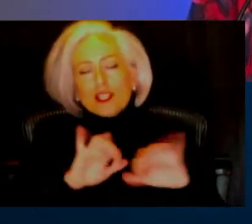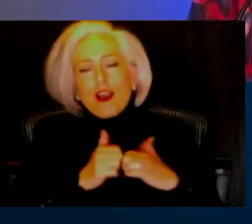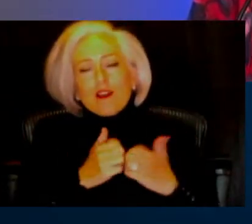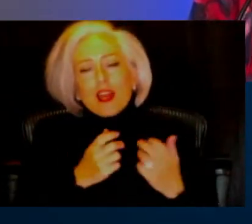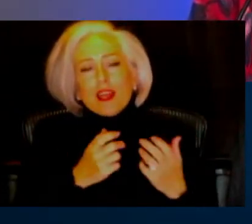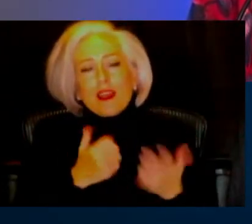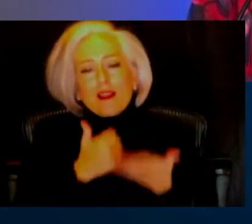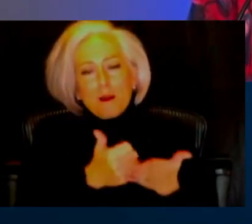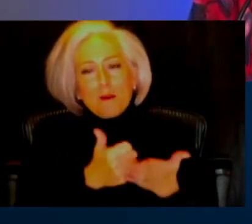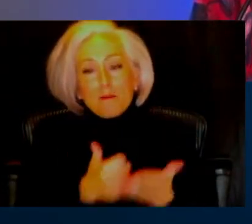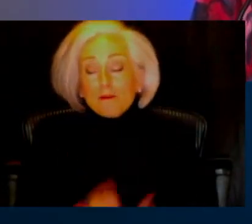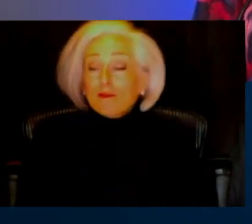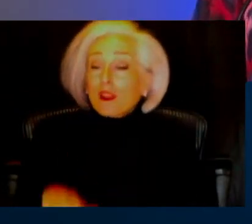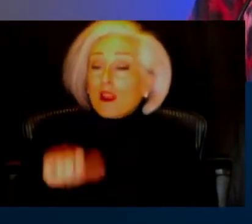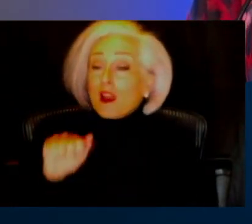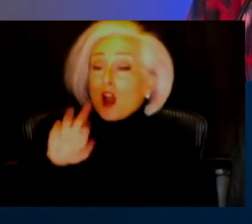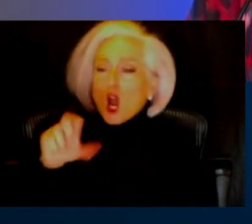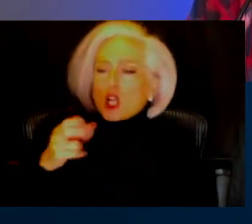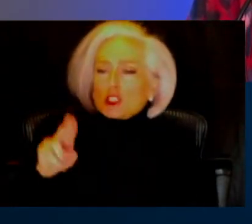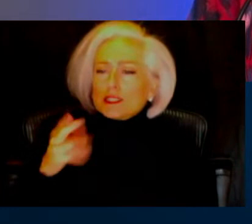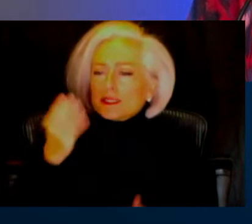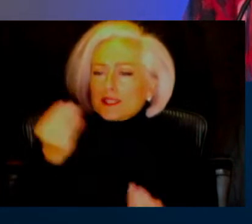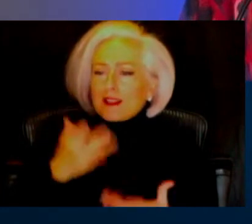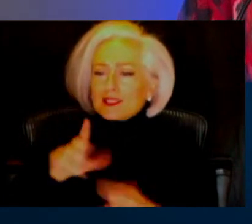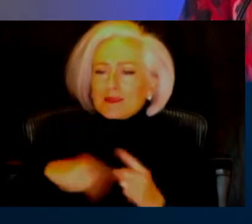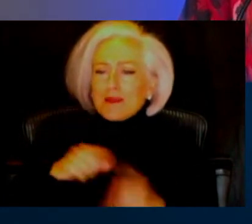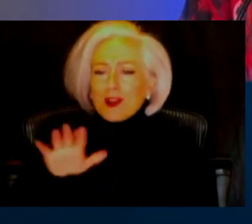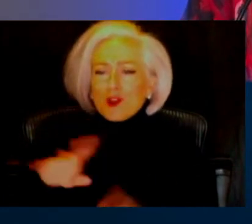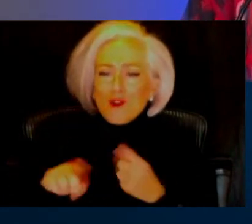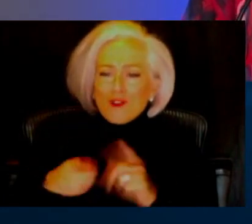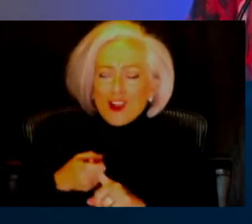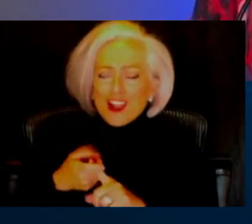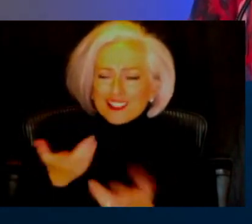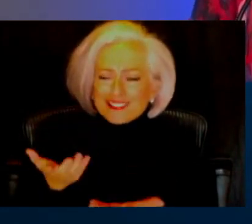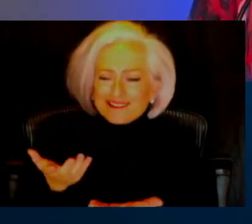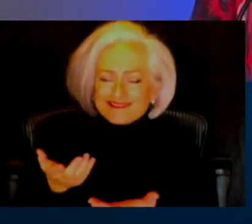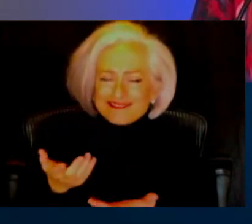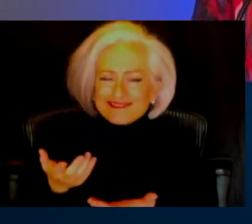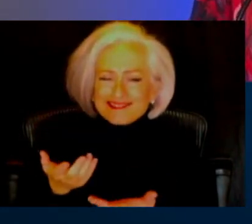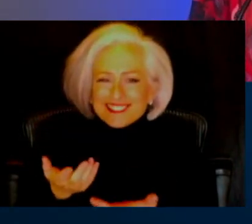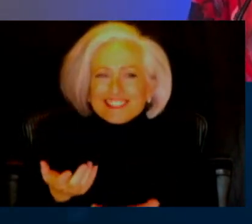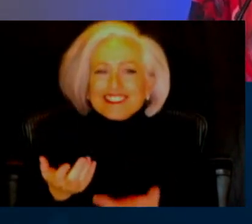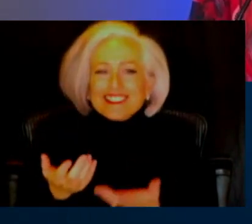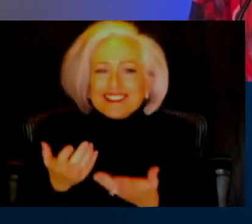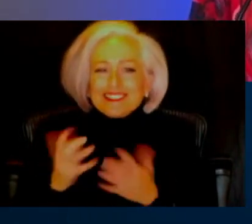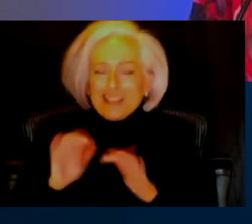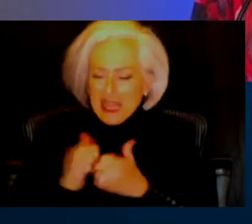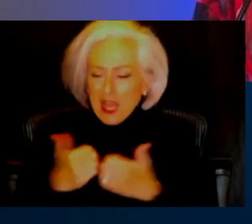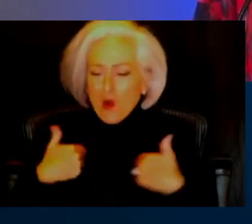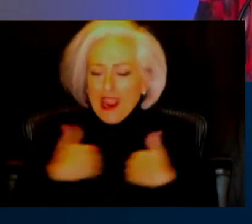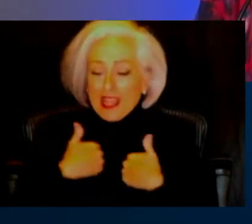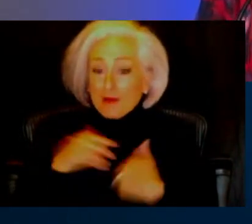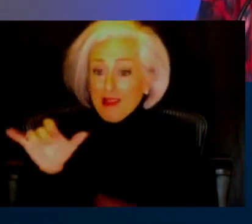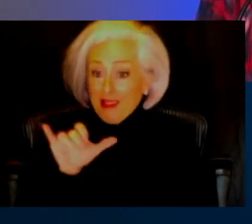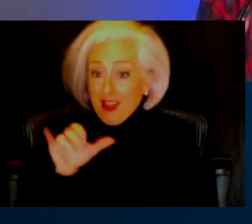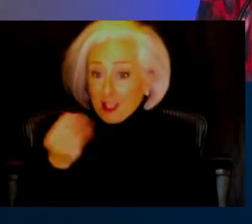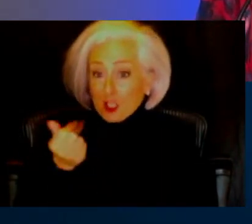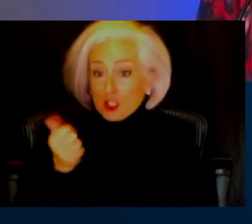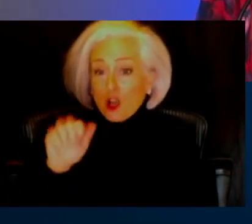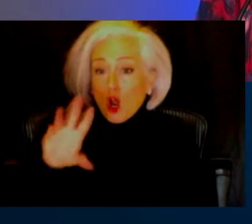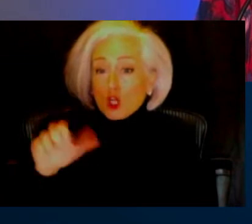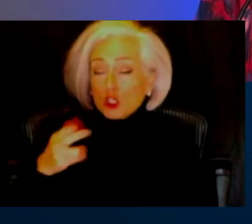morning. So tell us about your friend and how animals like Archie are helping